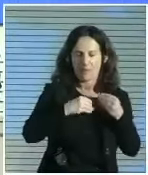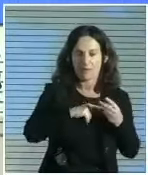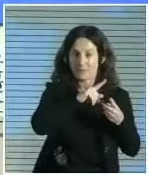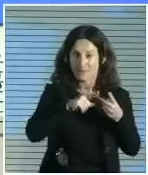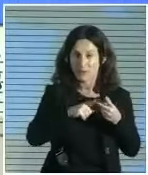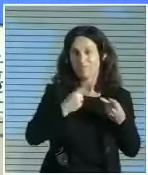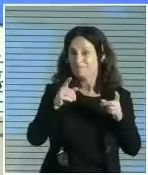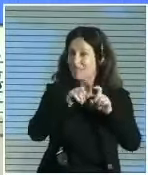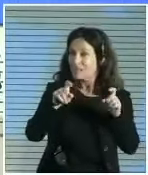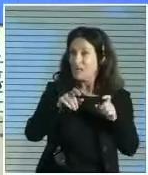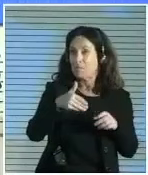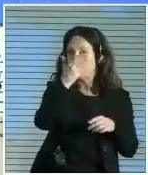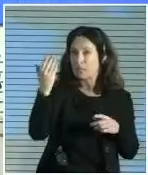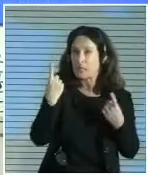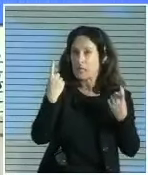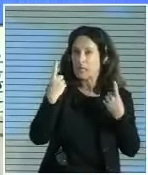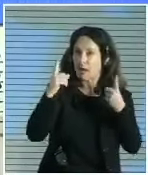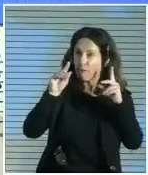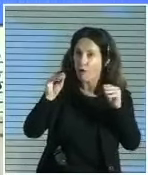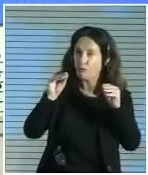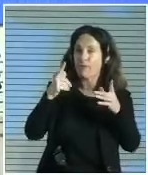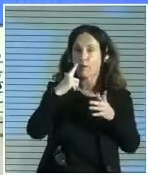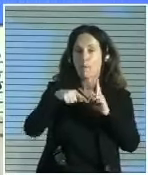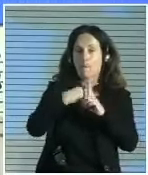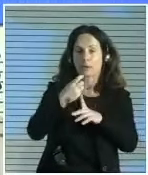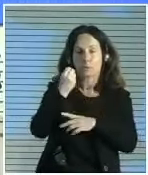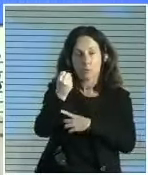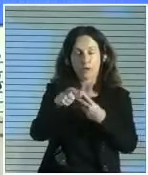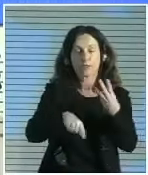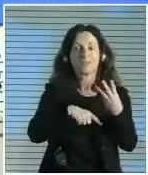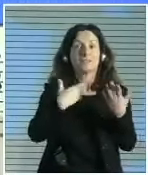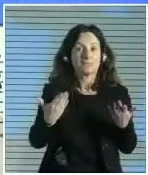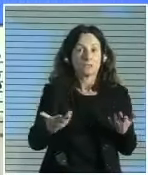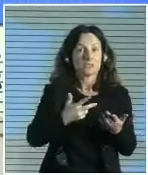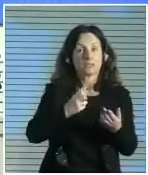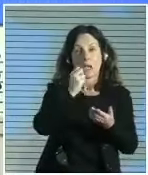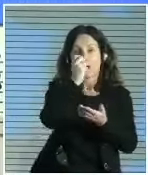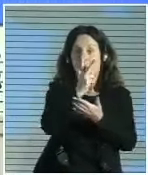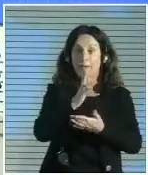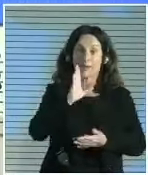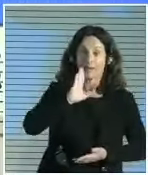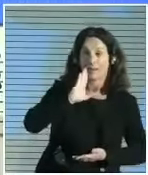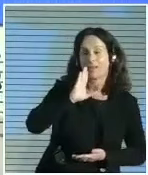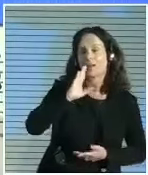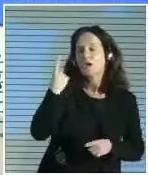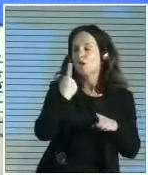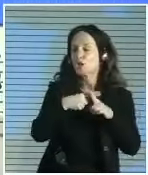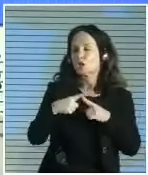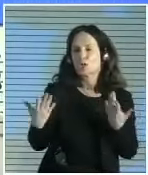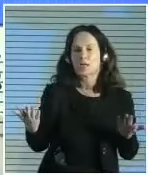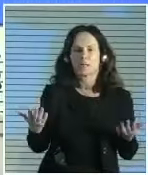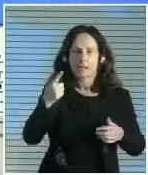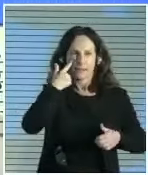challenges, it's not to be done in this competitive zero-sum game. It just adds to make better business,